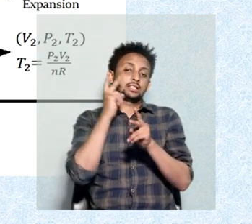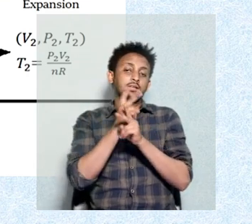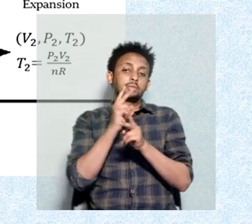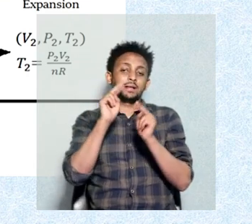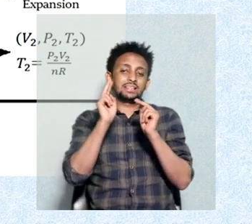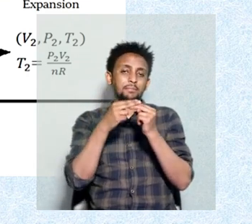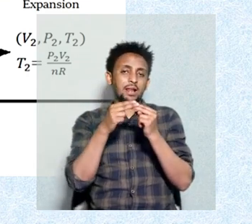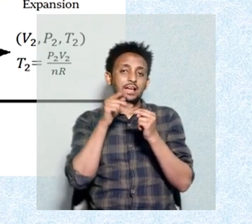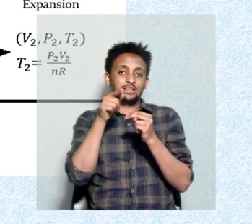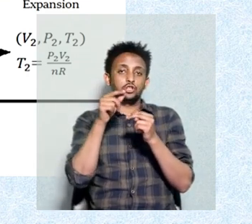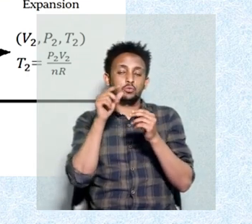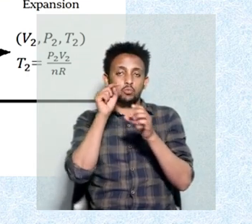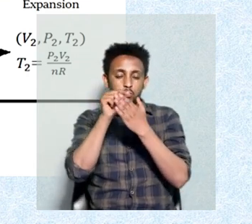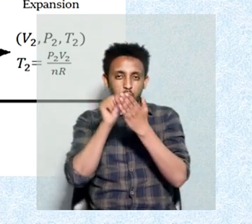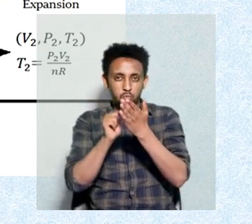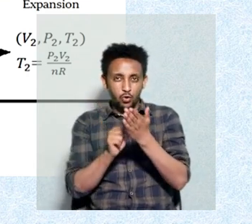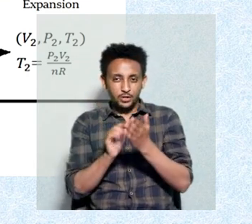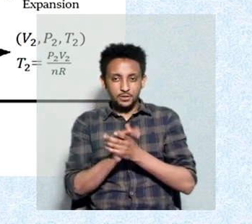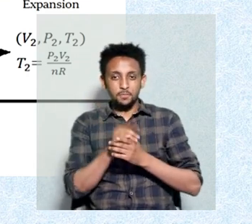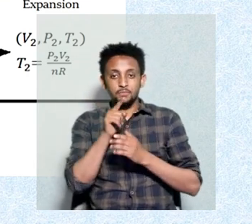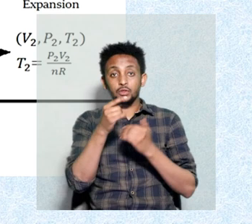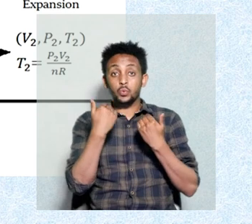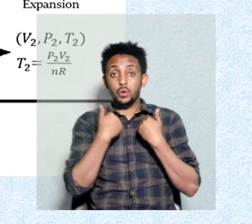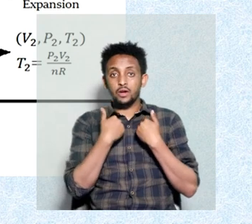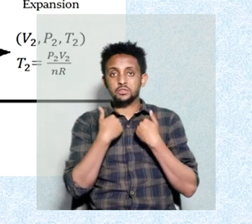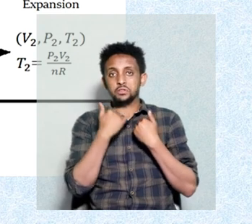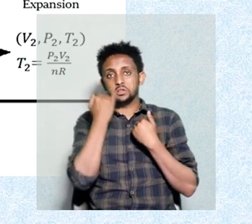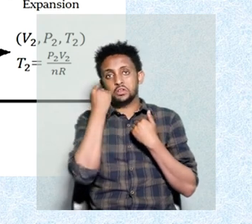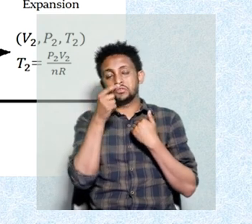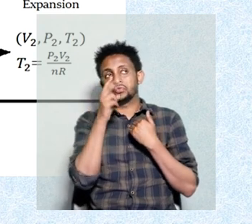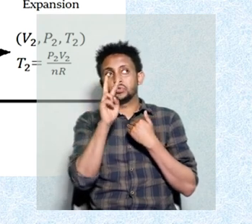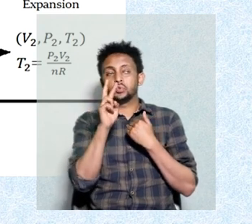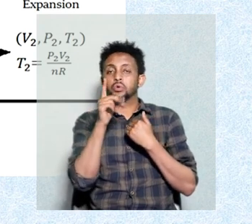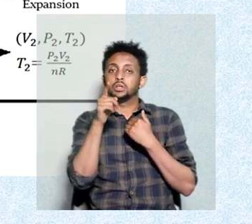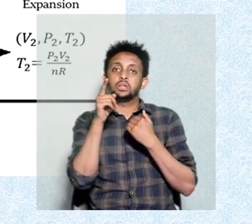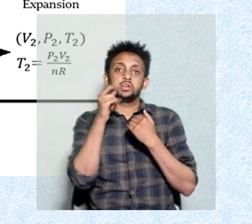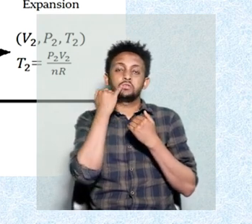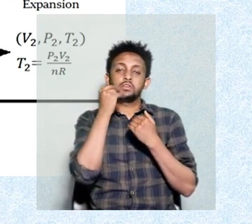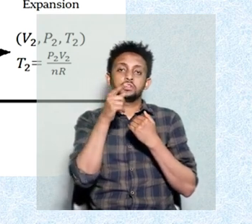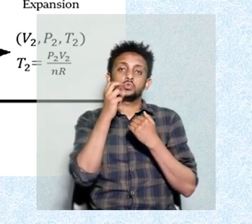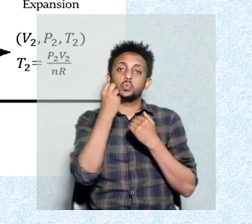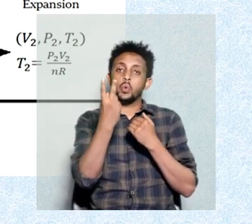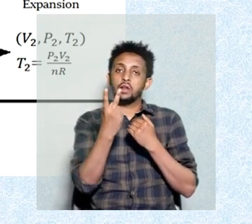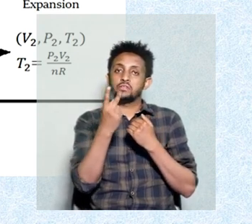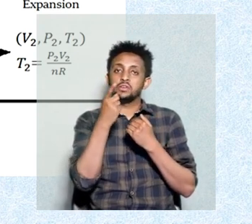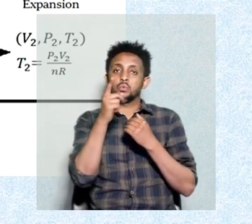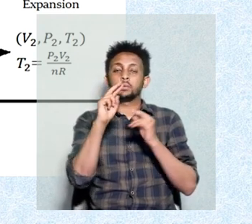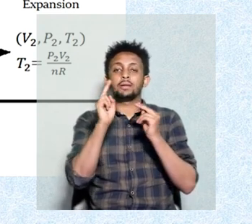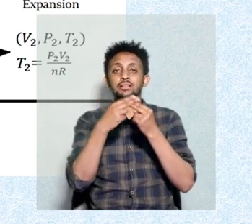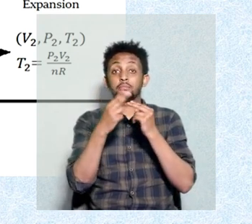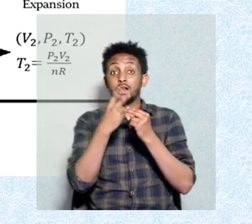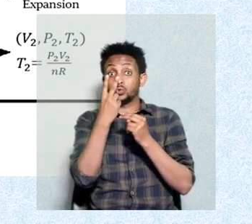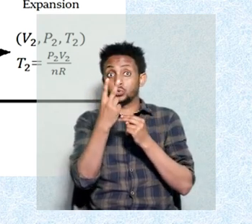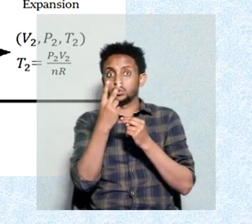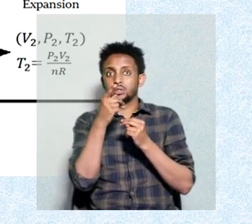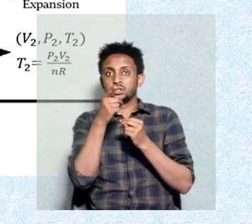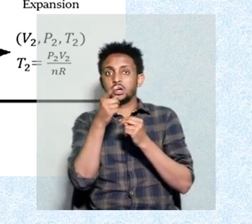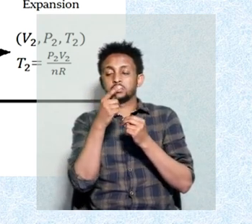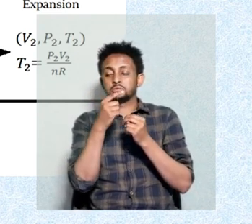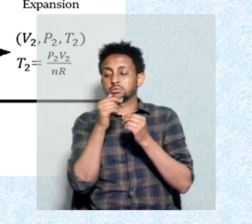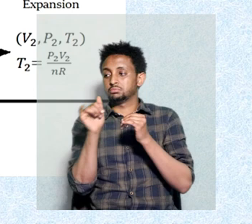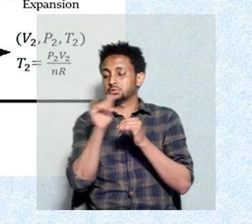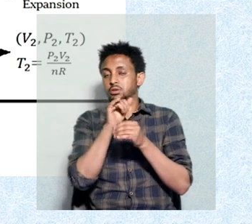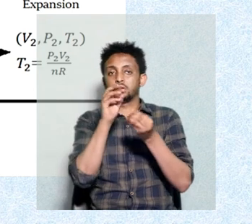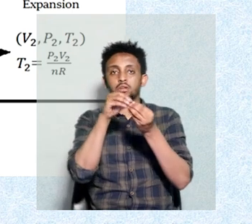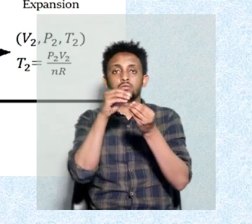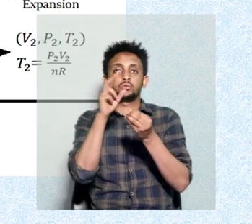multiply those points, here, let's say if it is 2 and if it is 12, when you multiply these two, at this instant